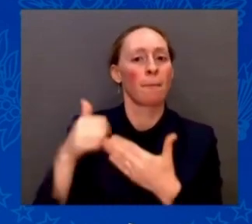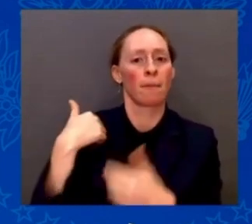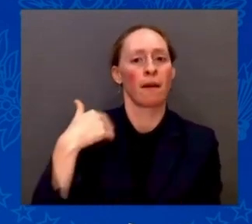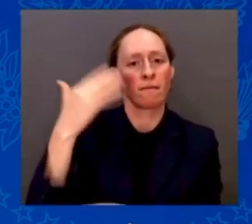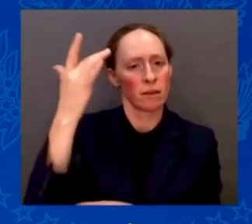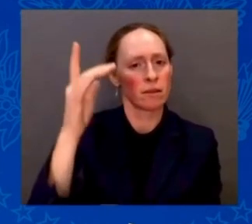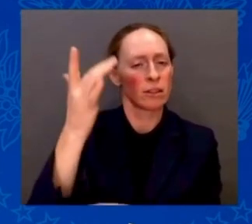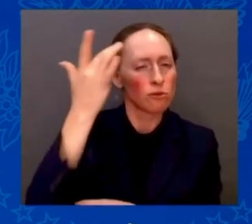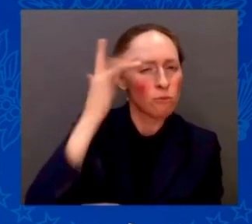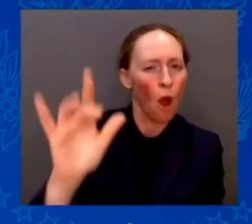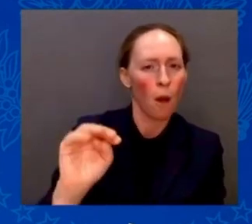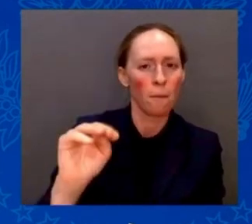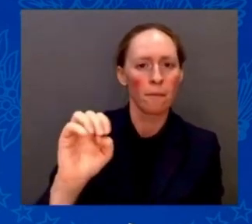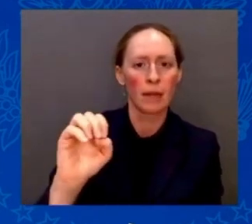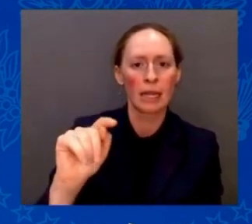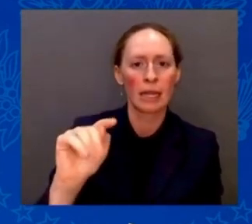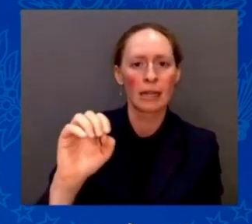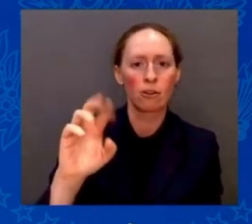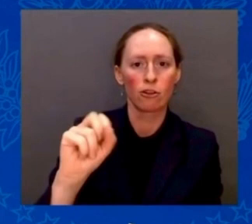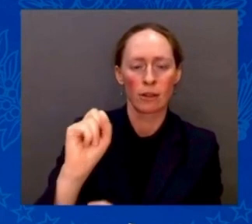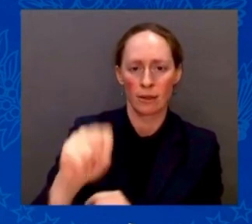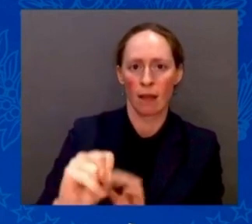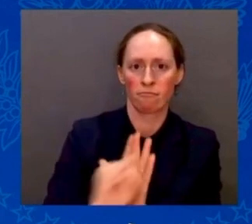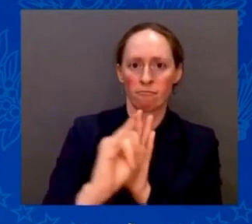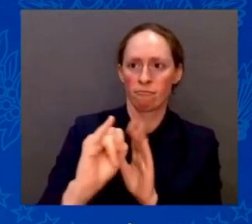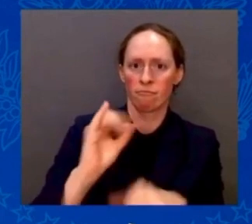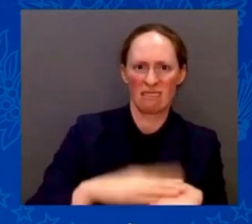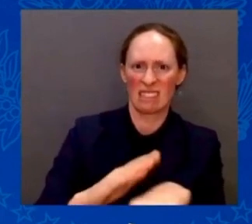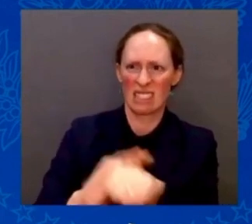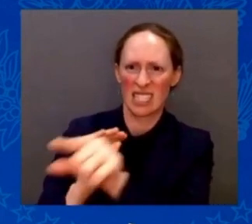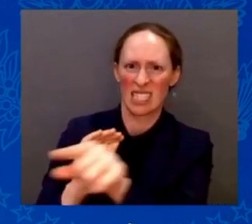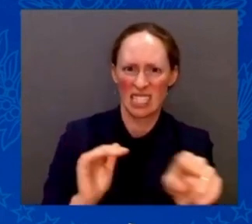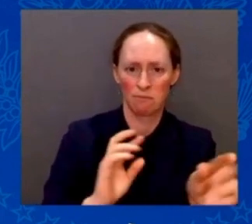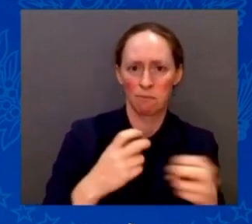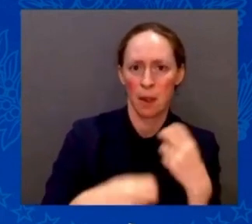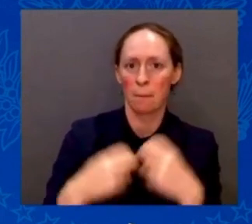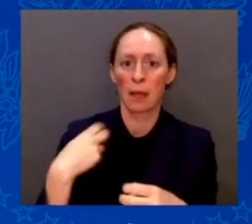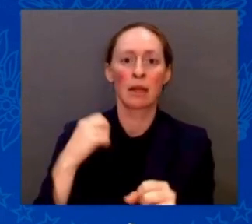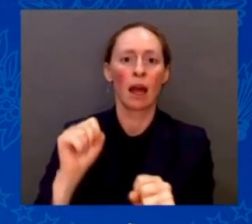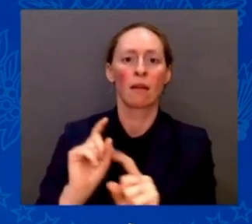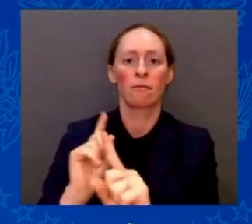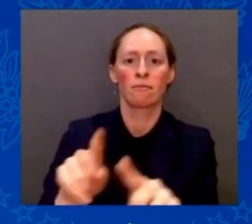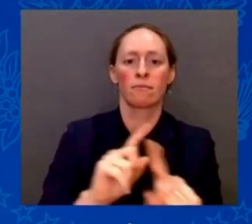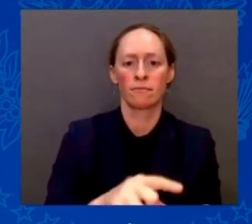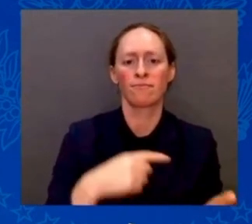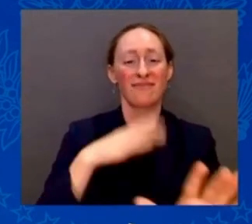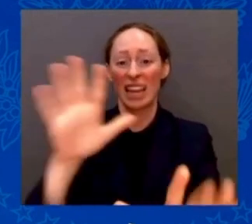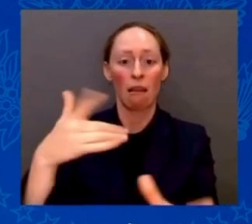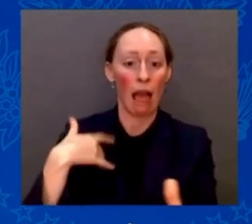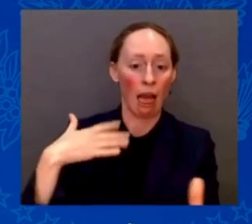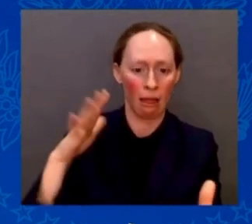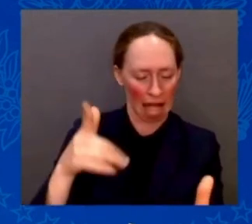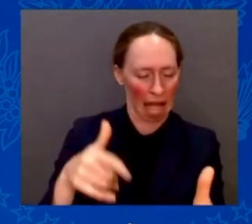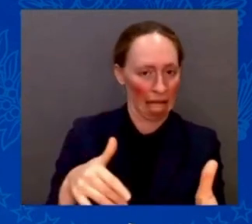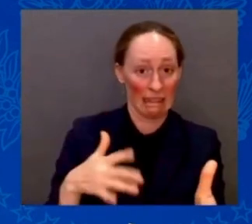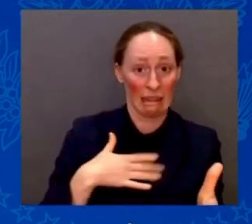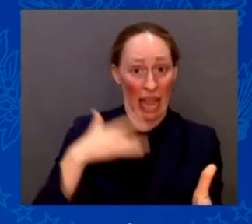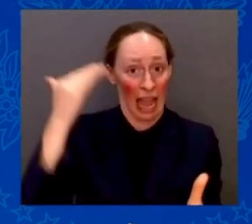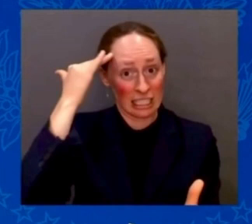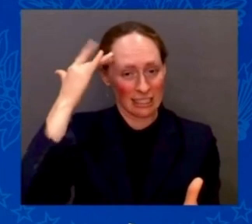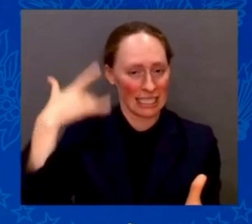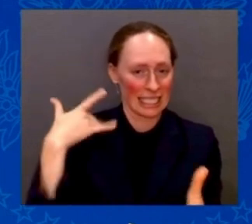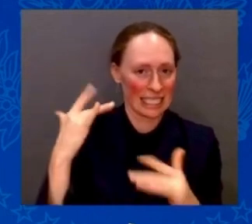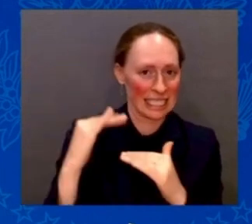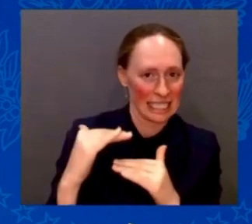So I can picture, I'm getting beyond my expertise here, but. You're talking about huge numbers of Americans suddenly not